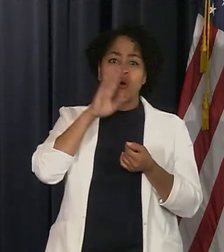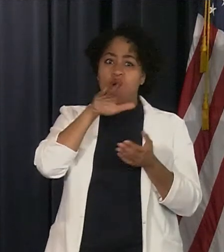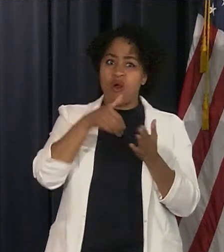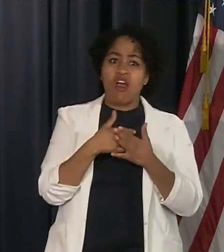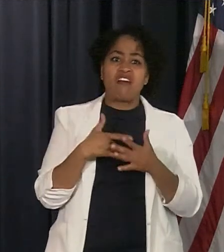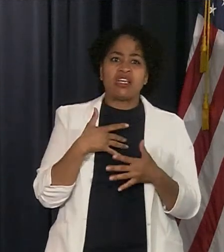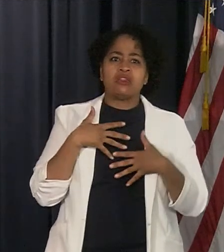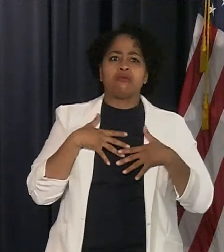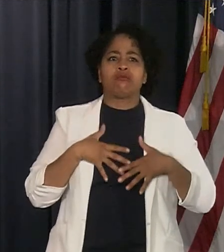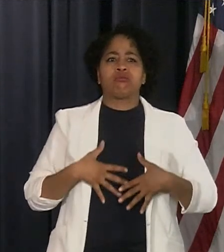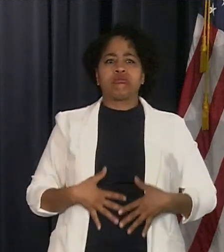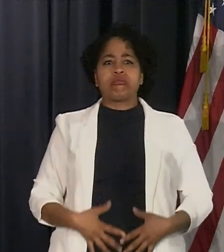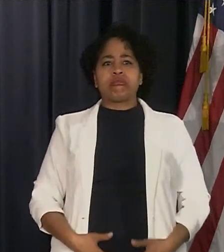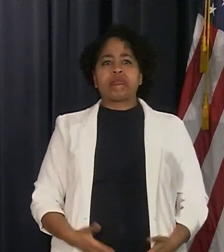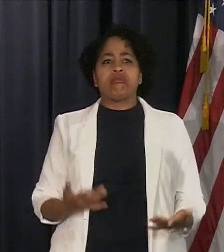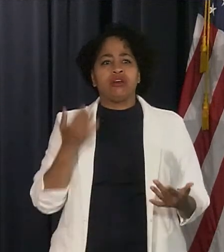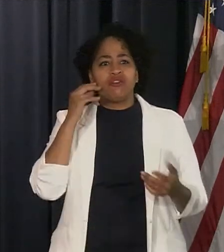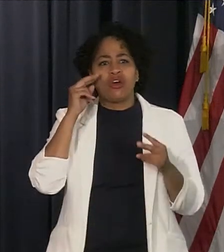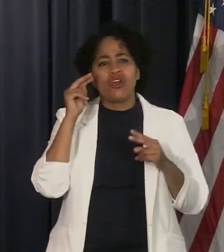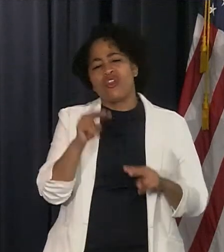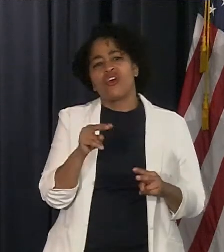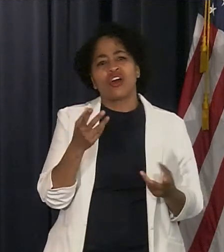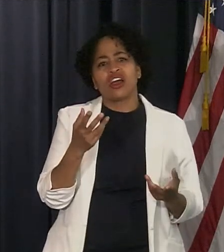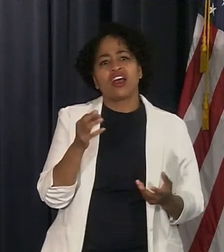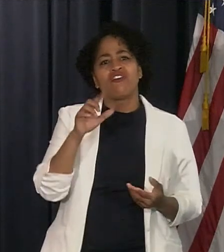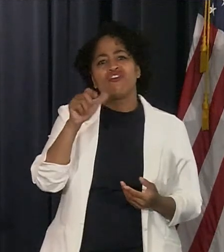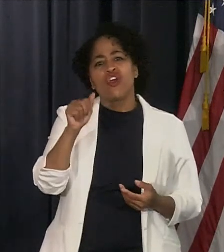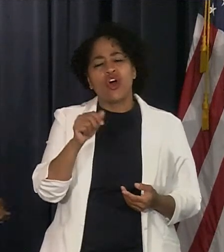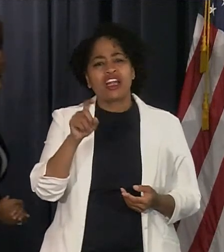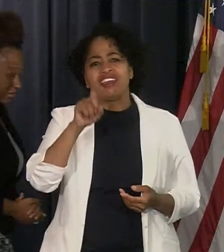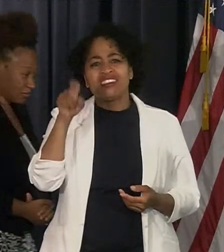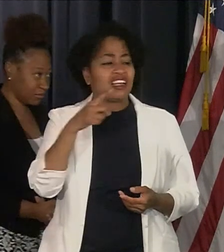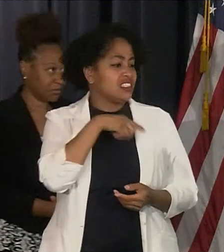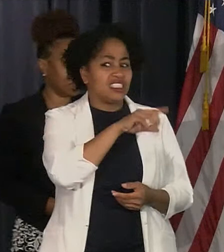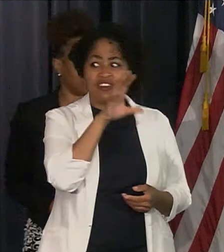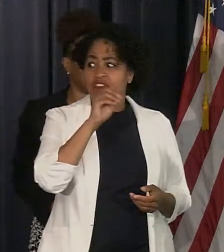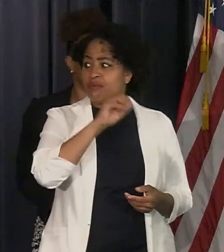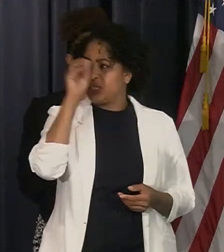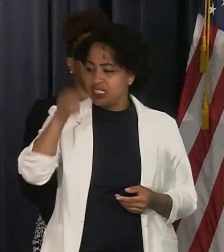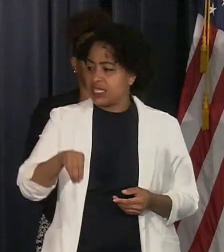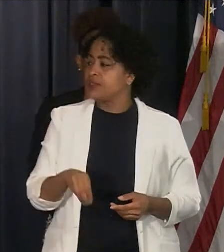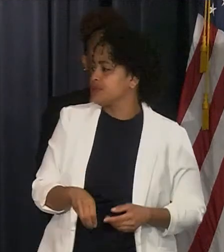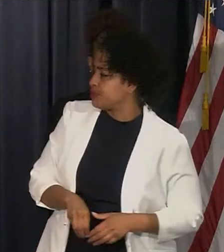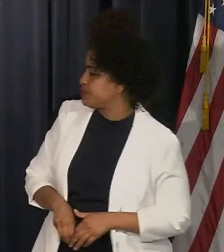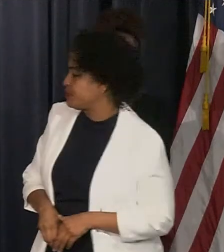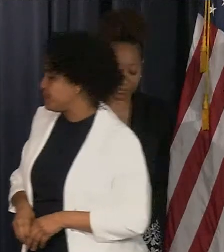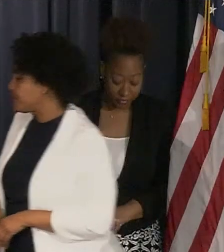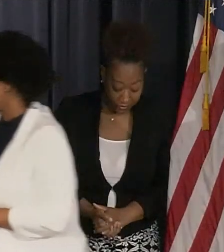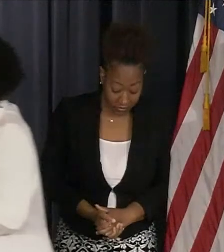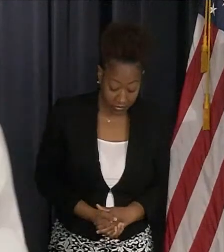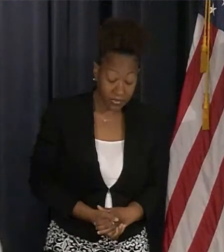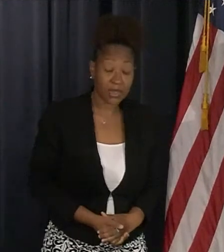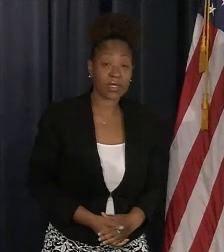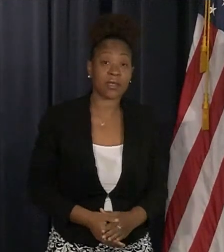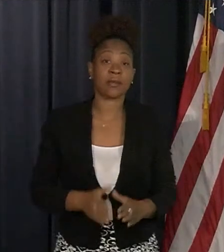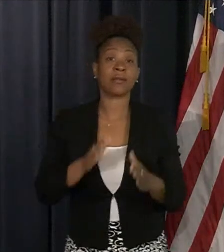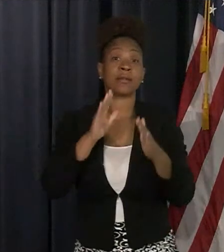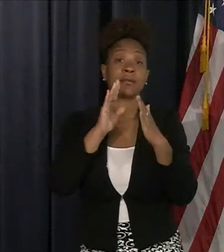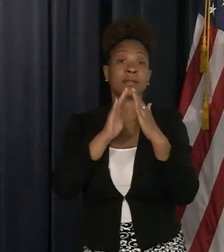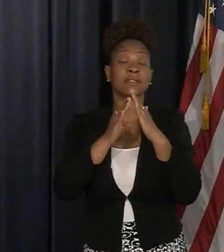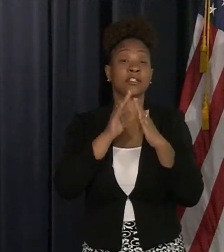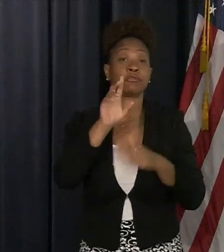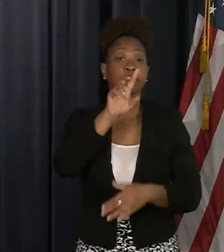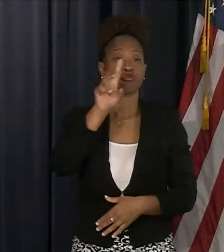in Florida and Texas and Louisiana, they're basically 50% vaccinated. The city of Detroit today is 42% vaccinated. There's